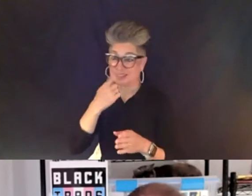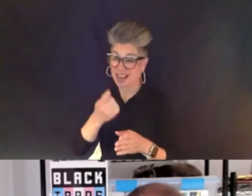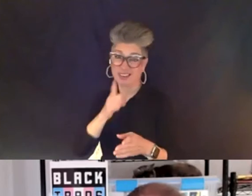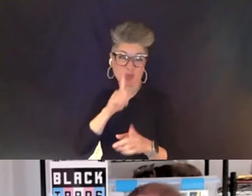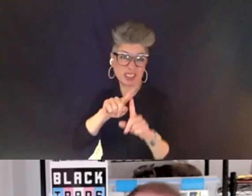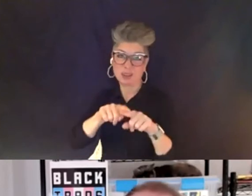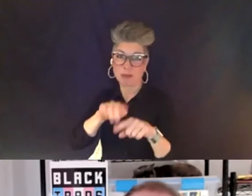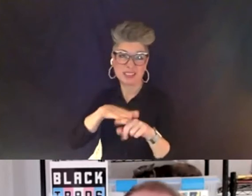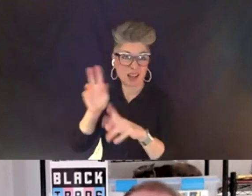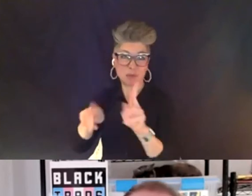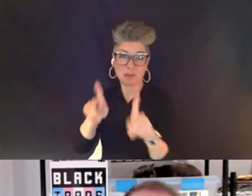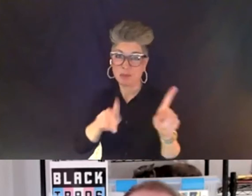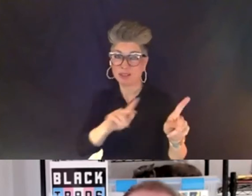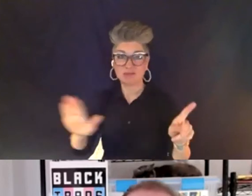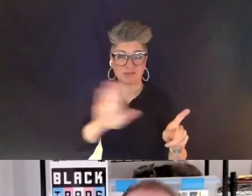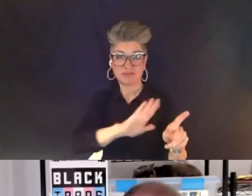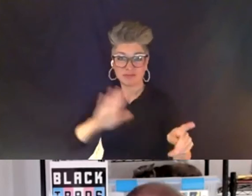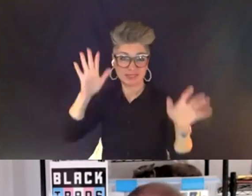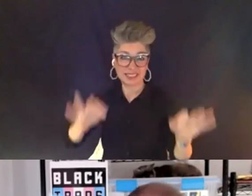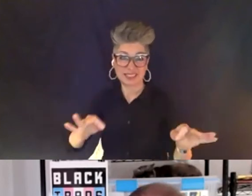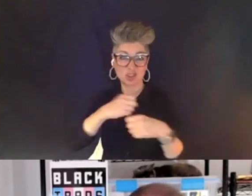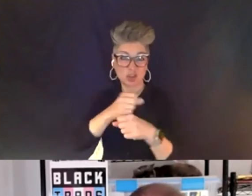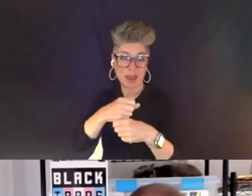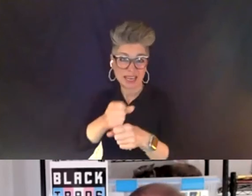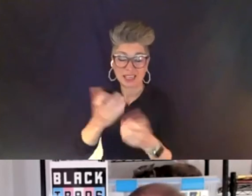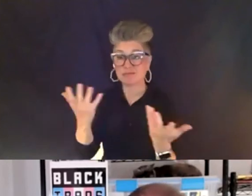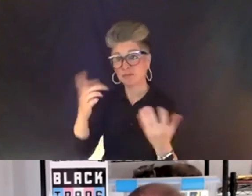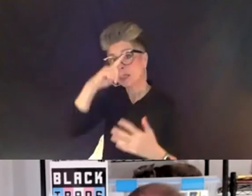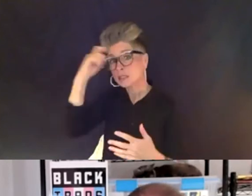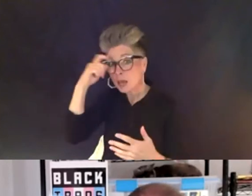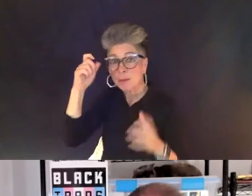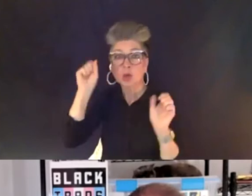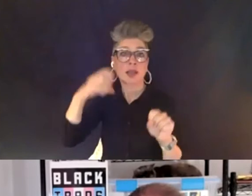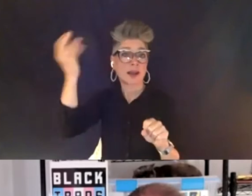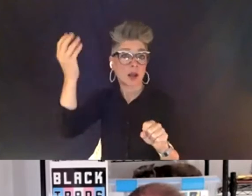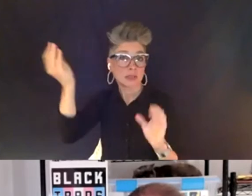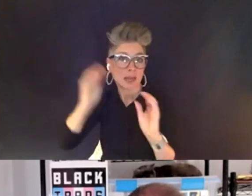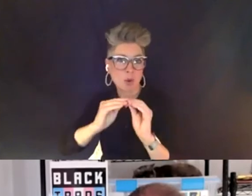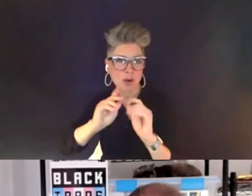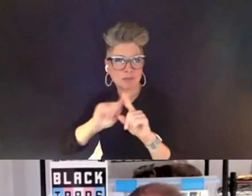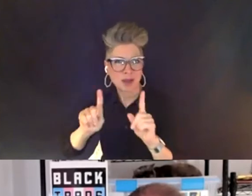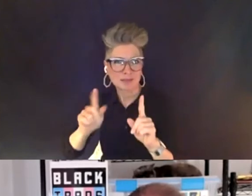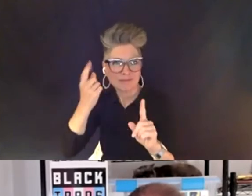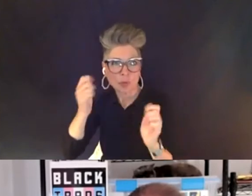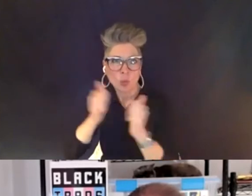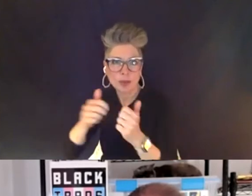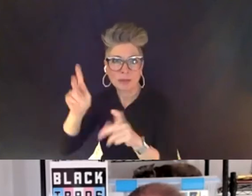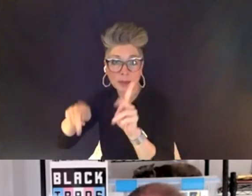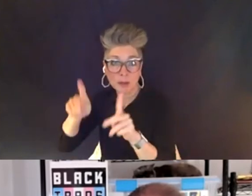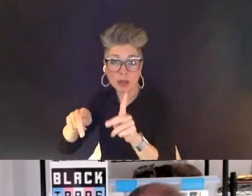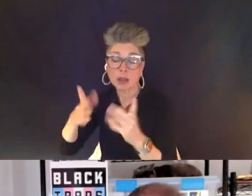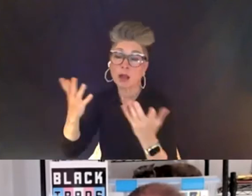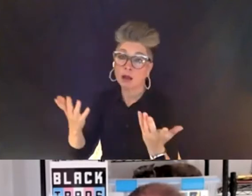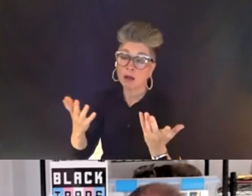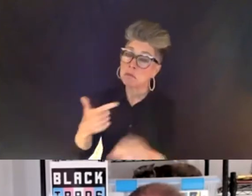mean, thankfully, we're going into a summer. We're going into a time when we can spend more time outside with people, and especially with vaccinated people,